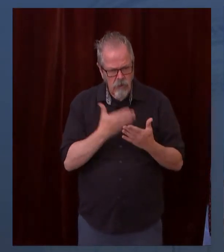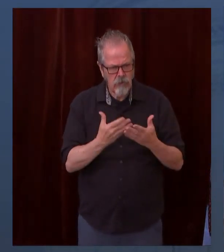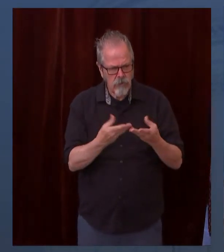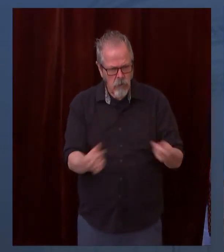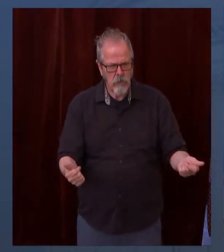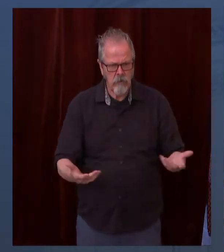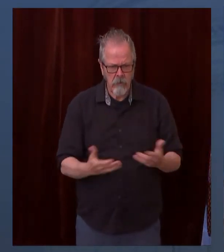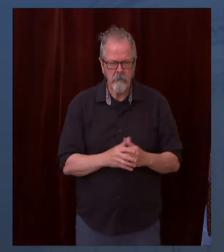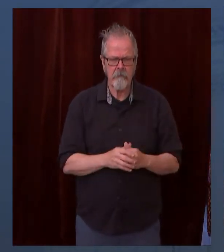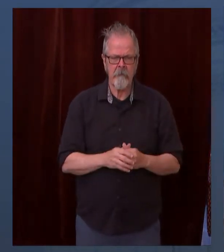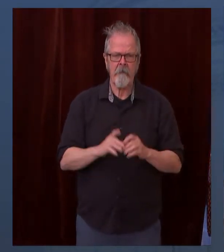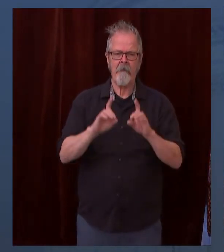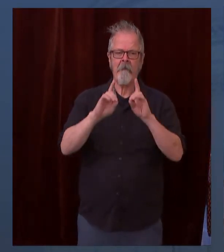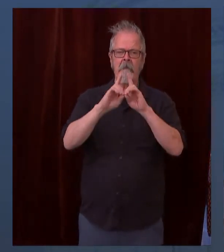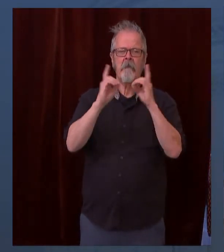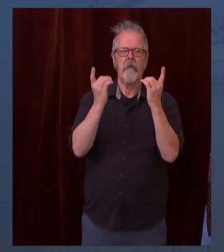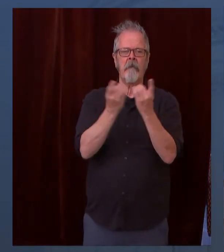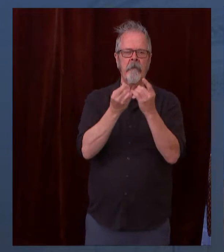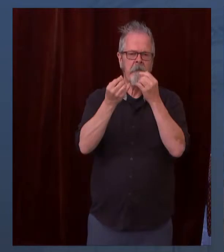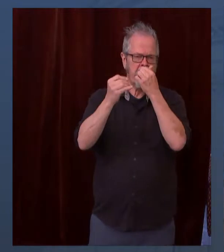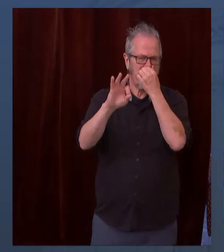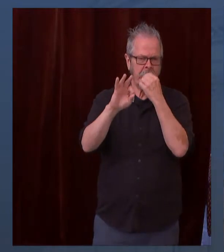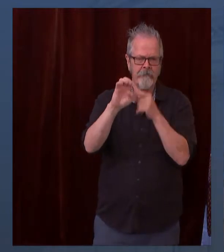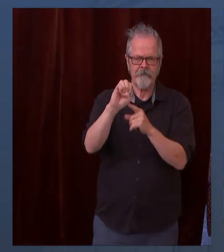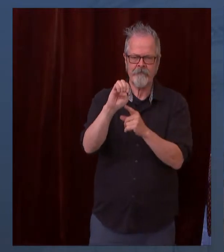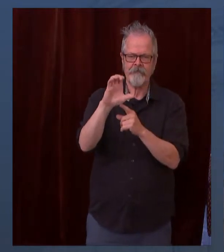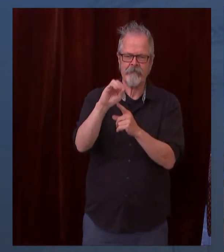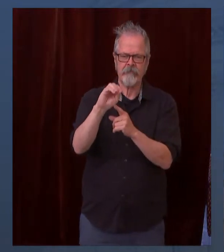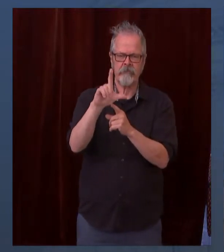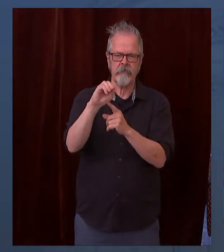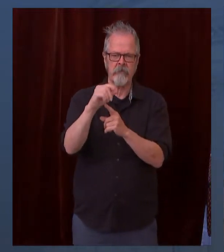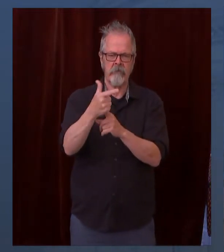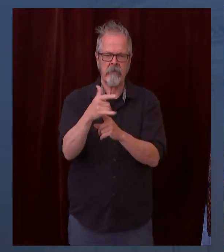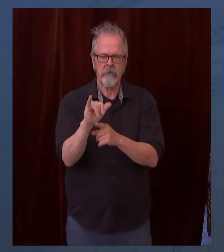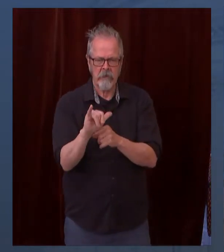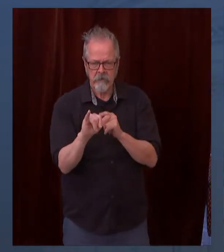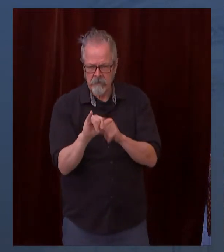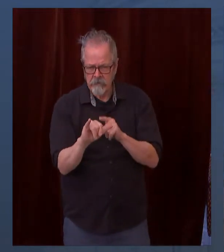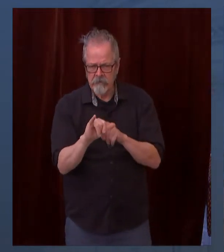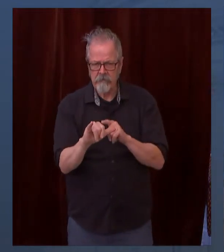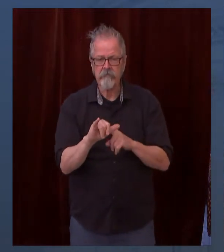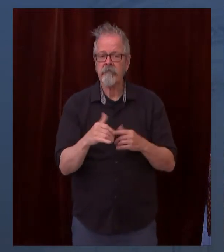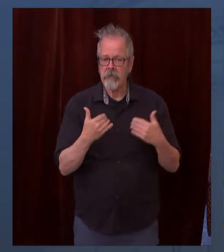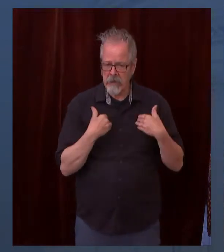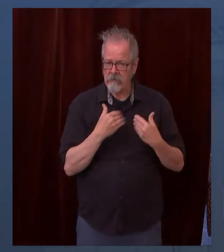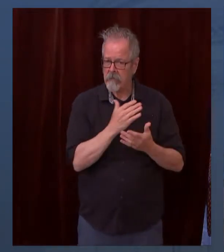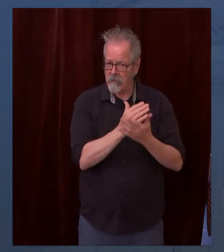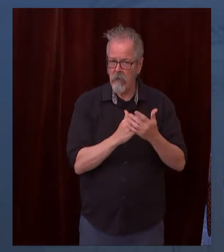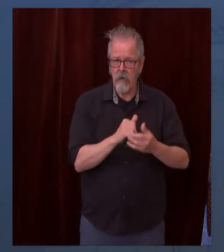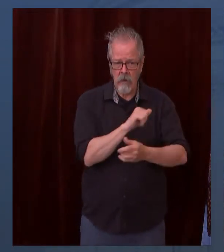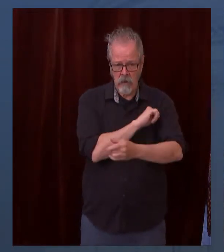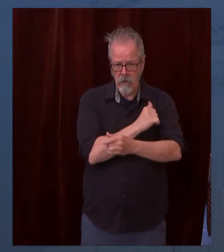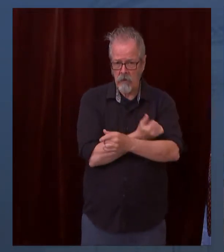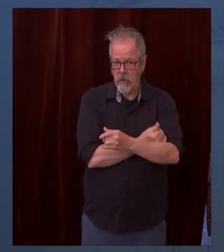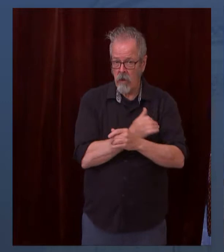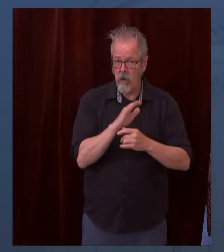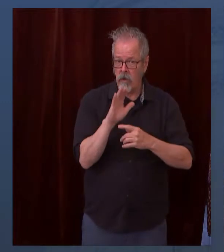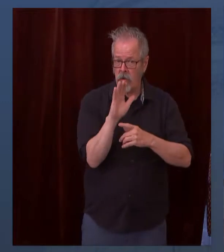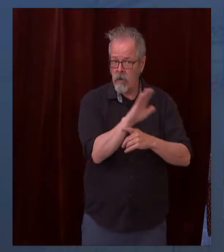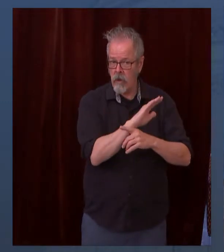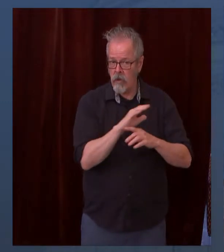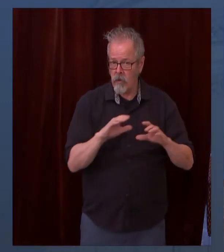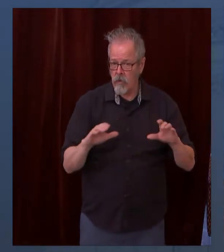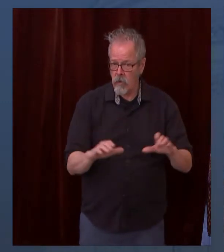And as the situation develops, we'll keep everybody appraised. We have Dr. Shaw and Lacey Fehrenbach on hand